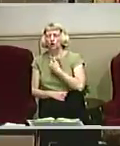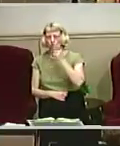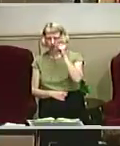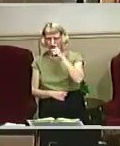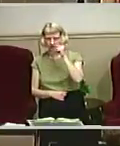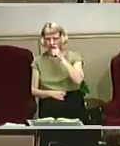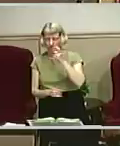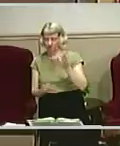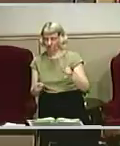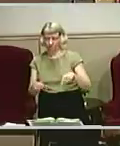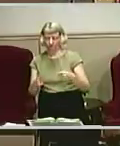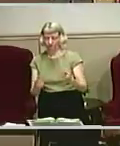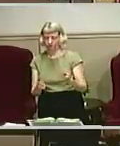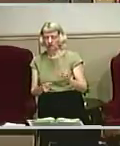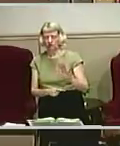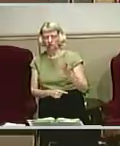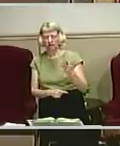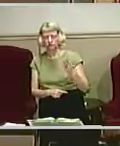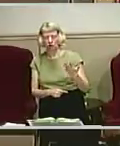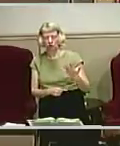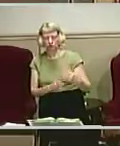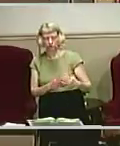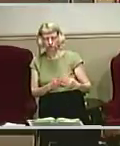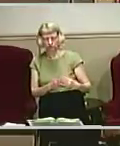take us if I have $5 in my wallet?